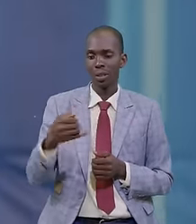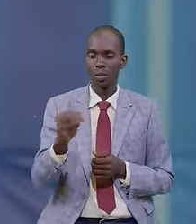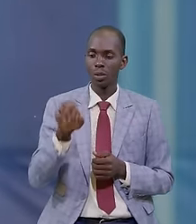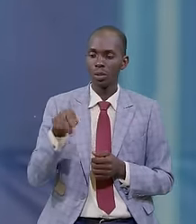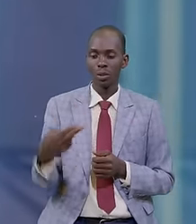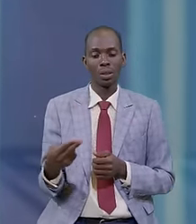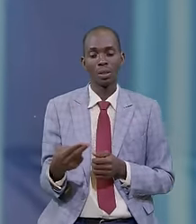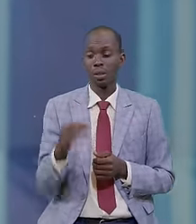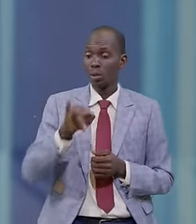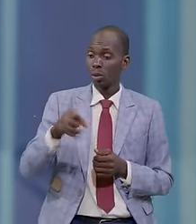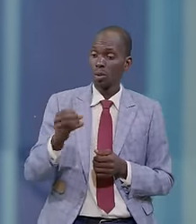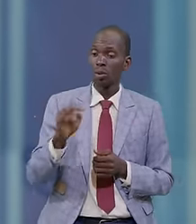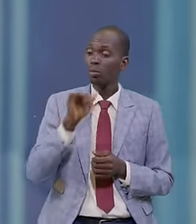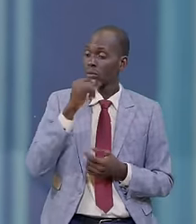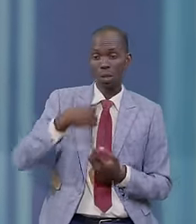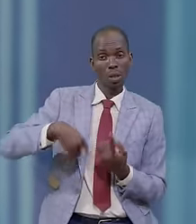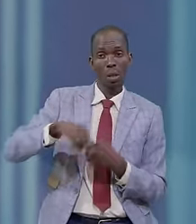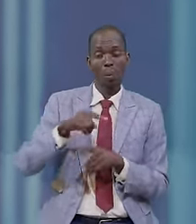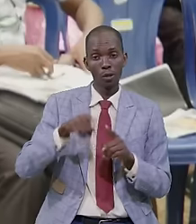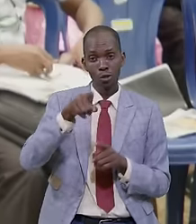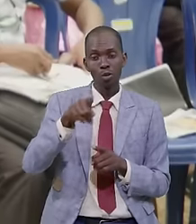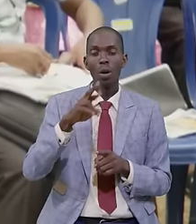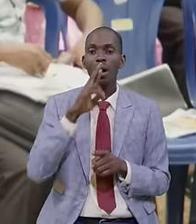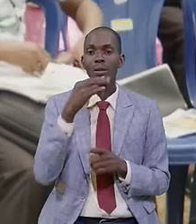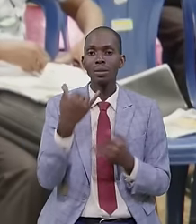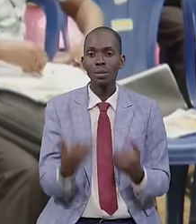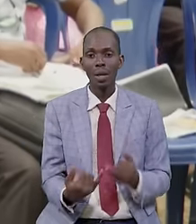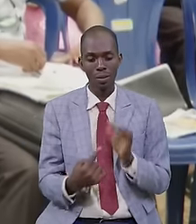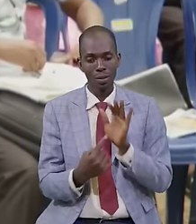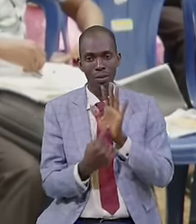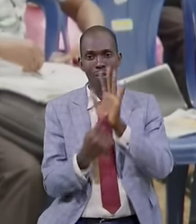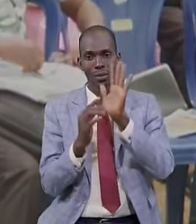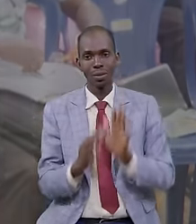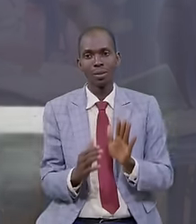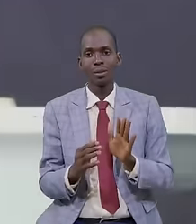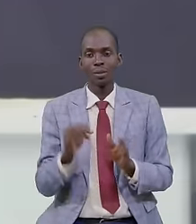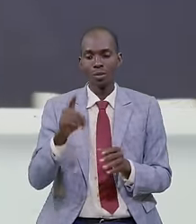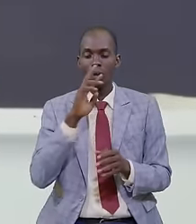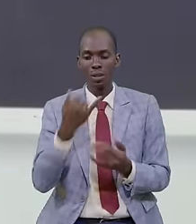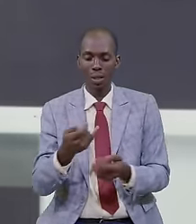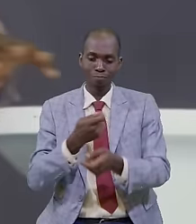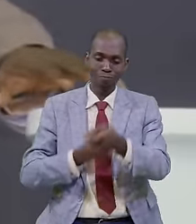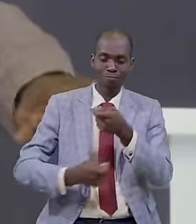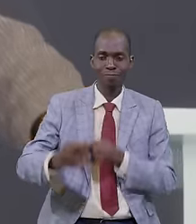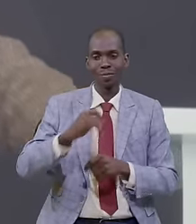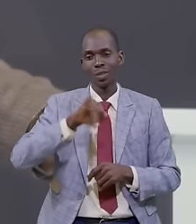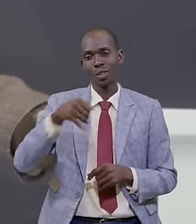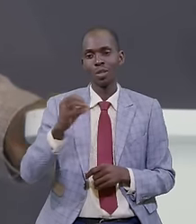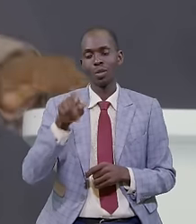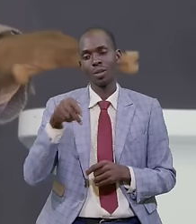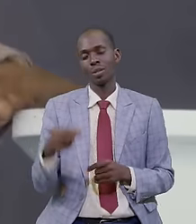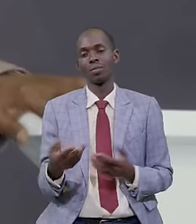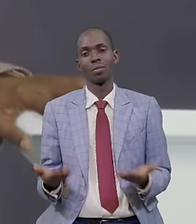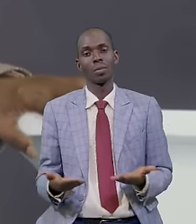You are the one that replaces Joseph. I wish Ruth were here, but Ruth is not here. You, my